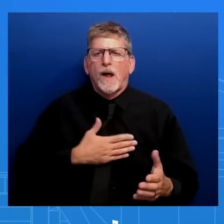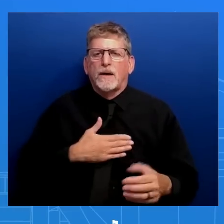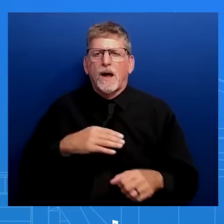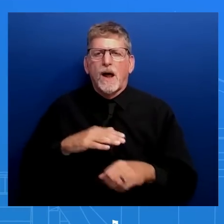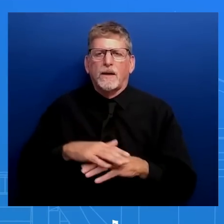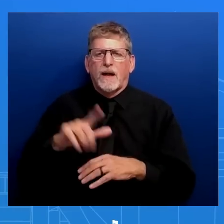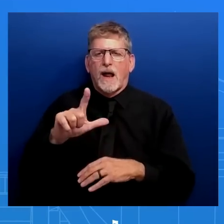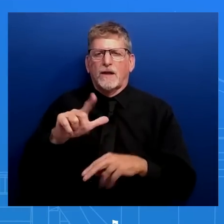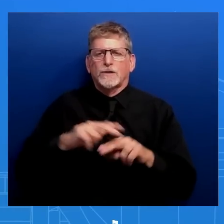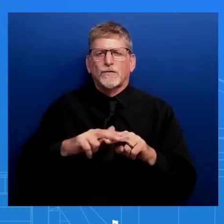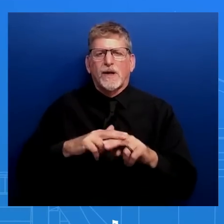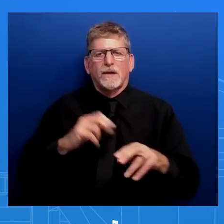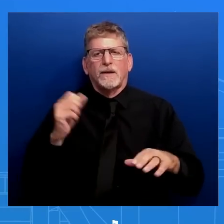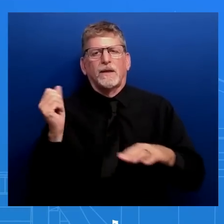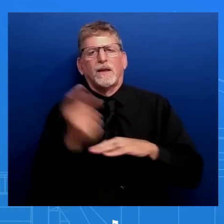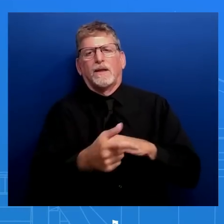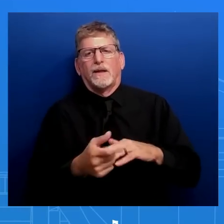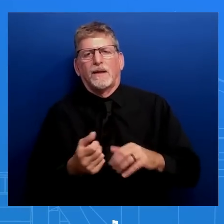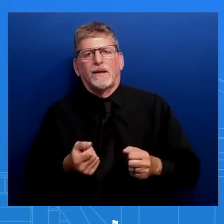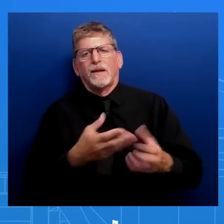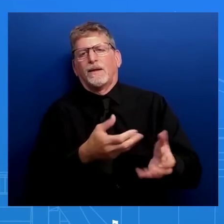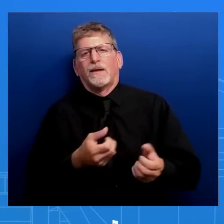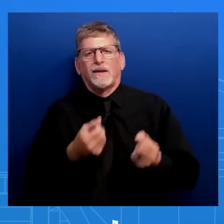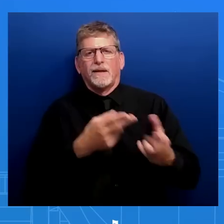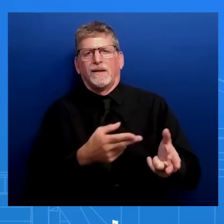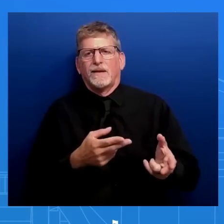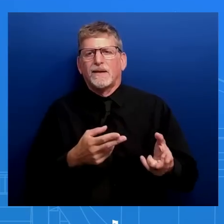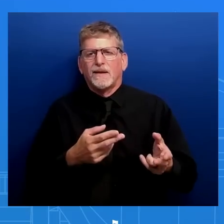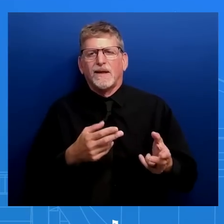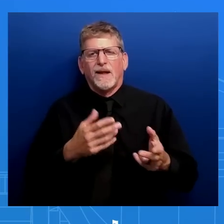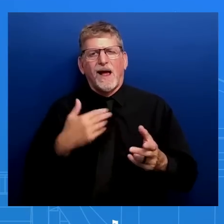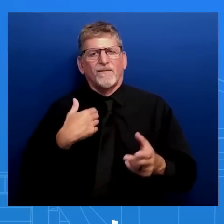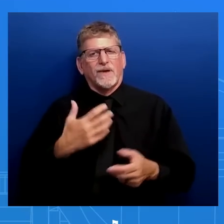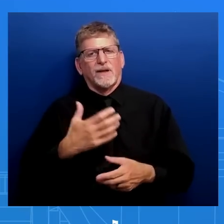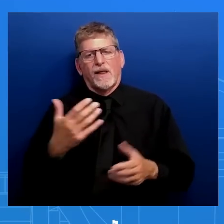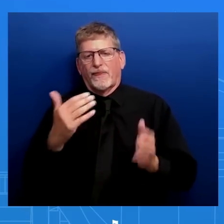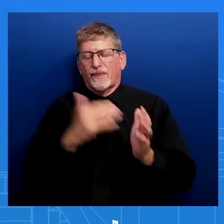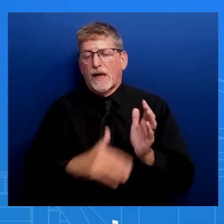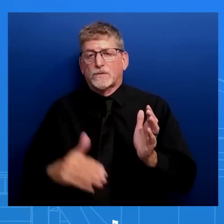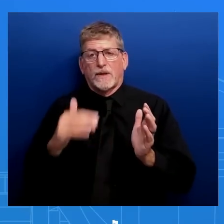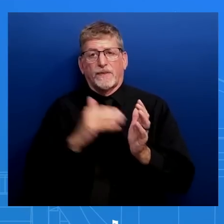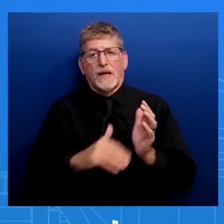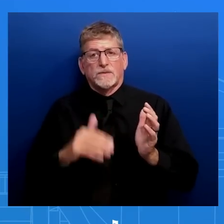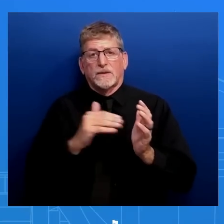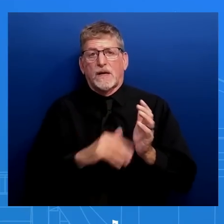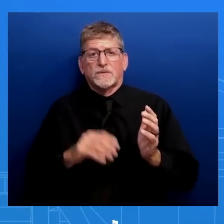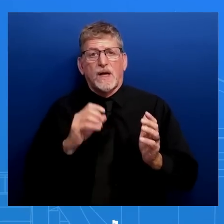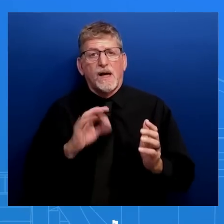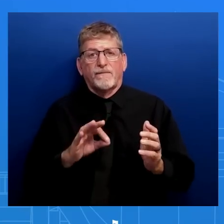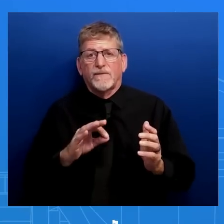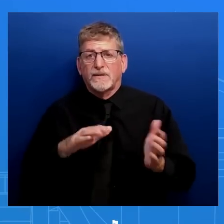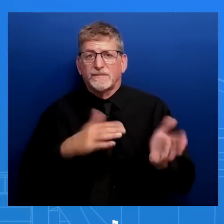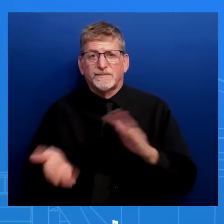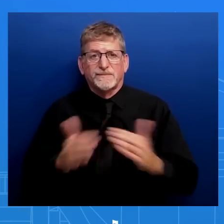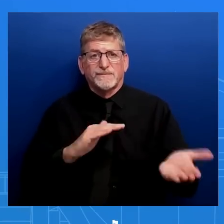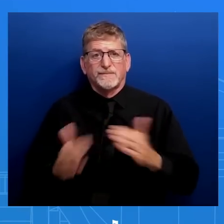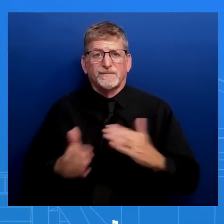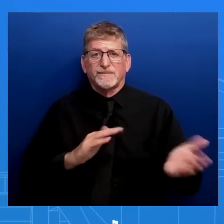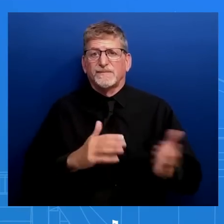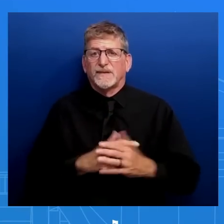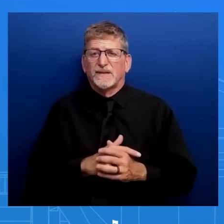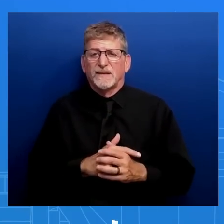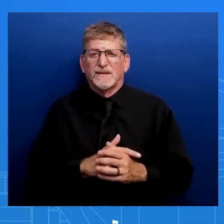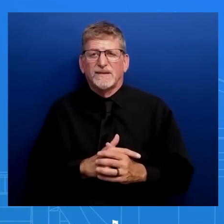after body, and they suffered a lot, tens of thousands of casualties just taking Bakhmut, all for a town, which I've also